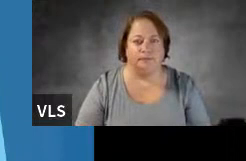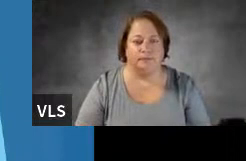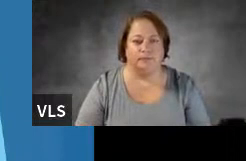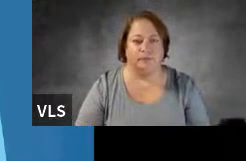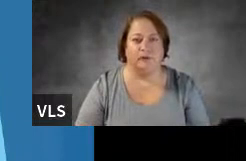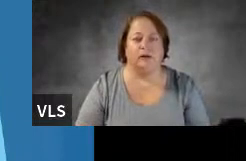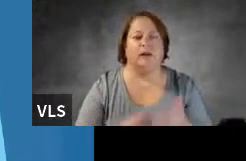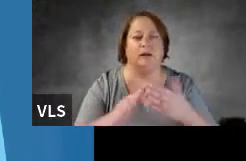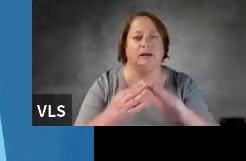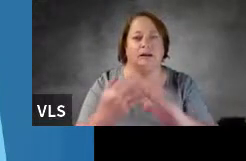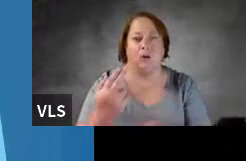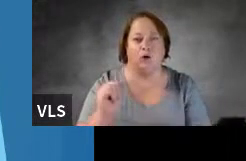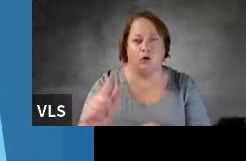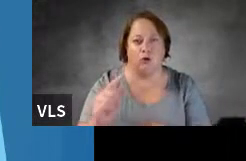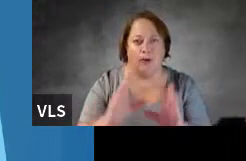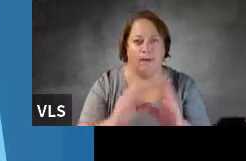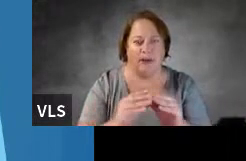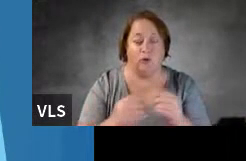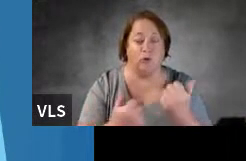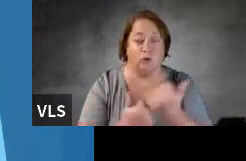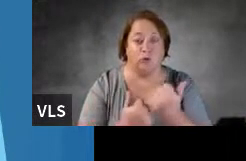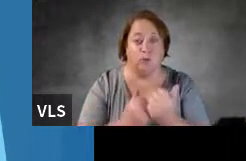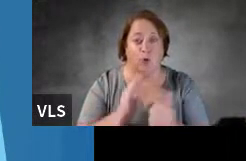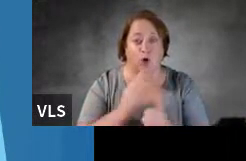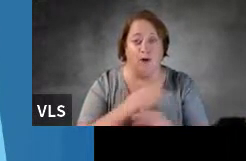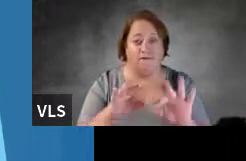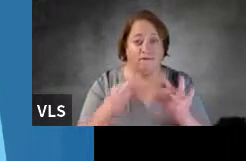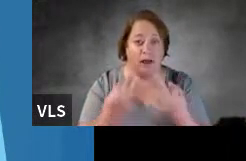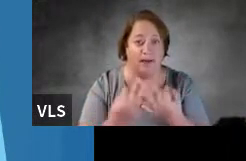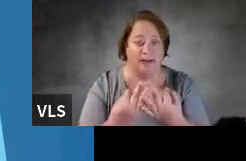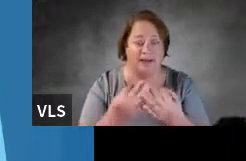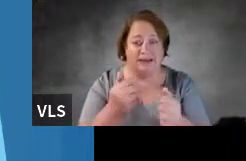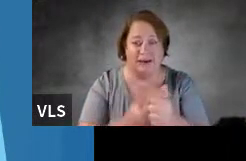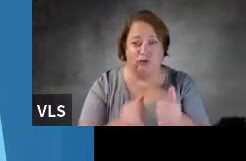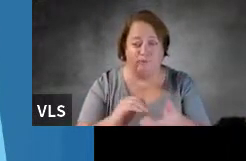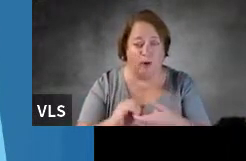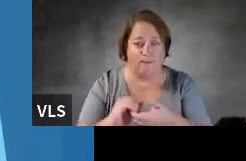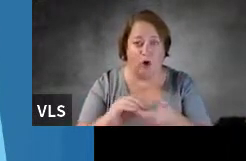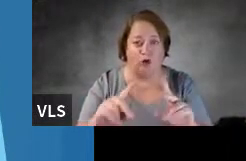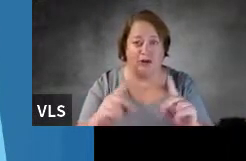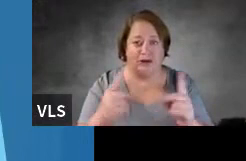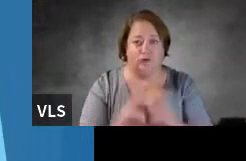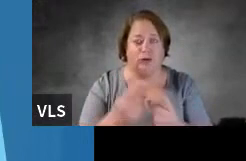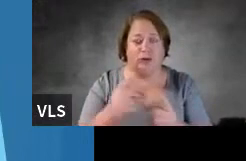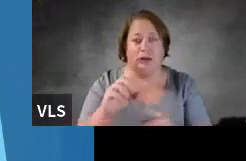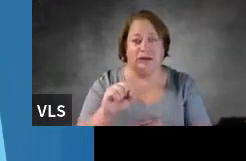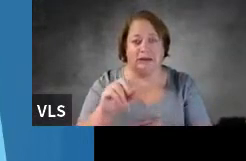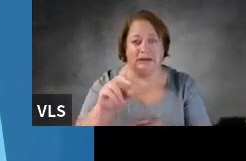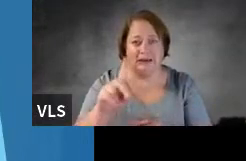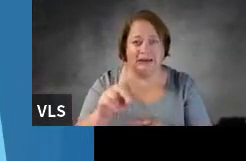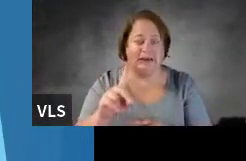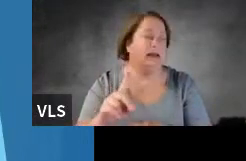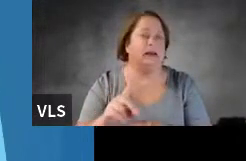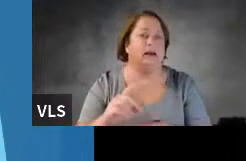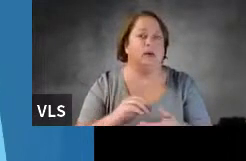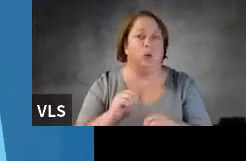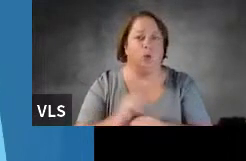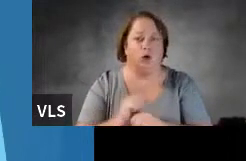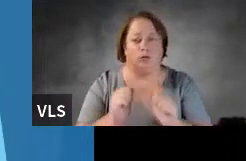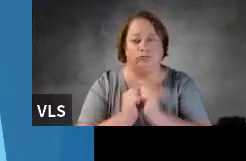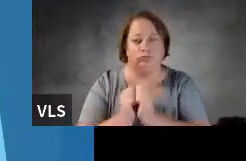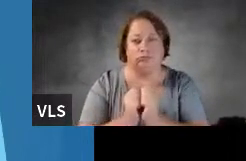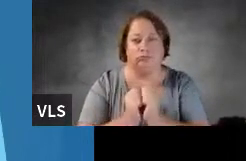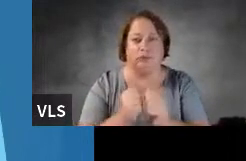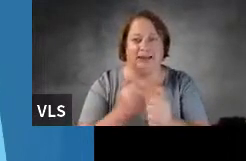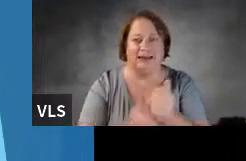Town hall meetings. To support our families within each of our partner districts, Special School District worked collaboratively with each